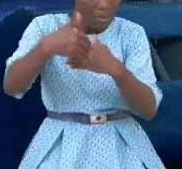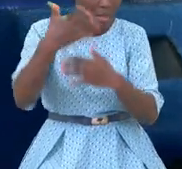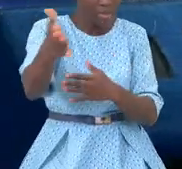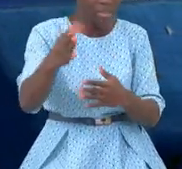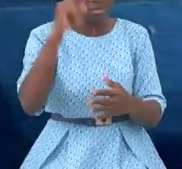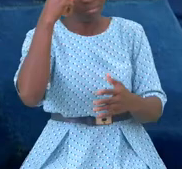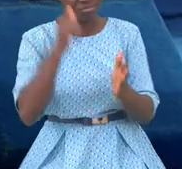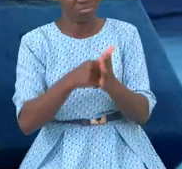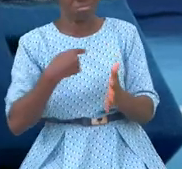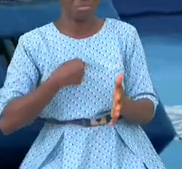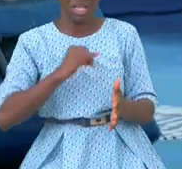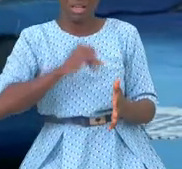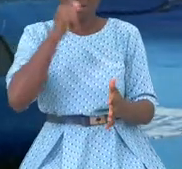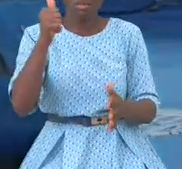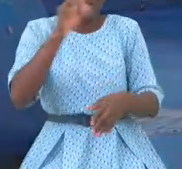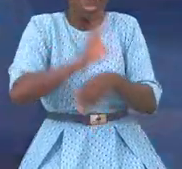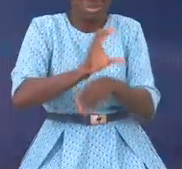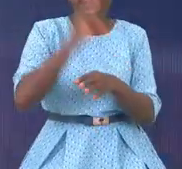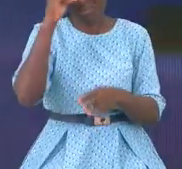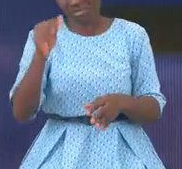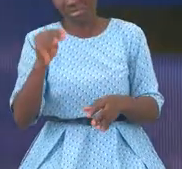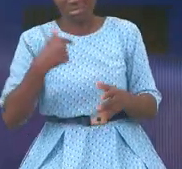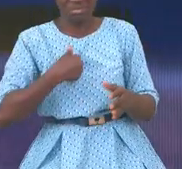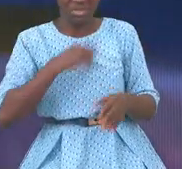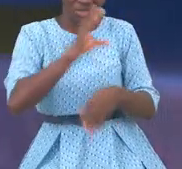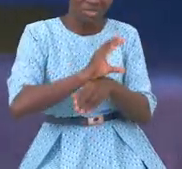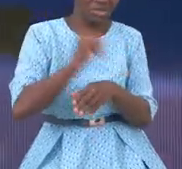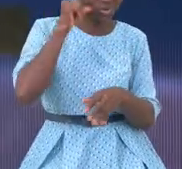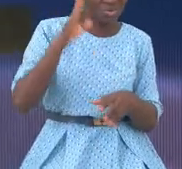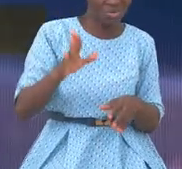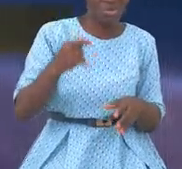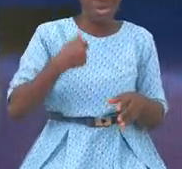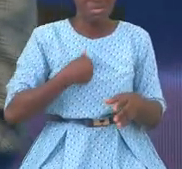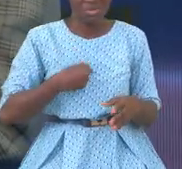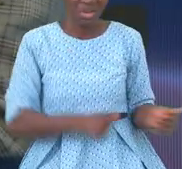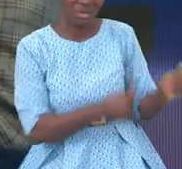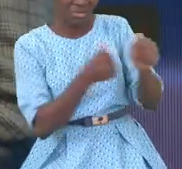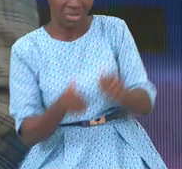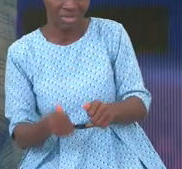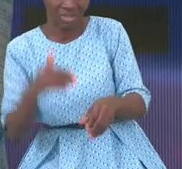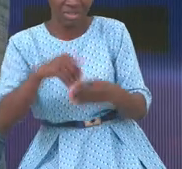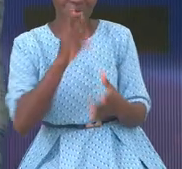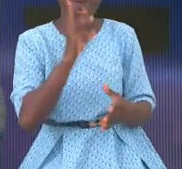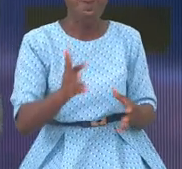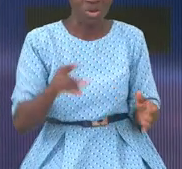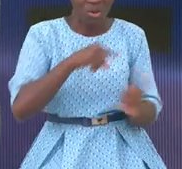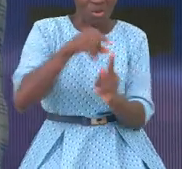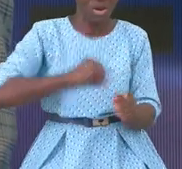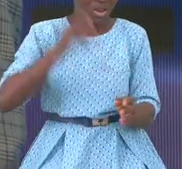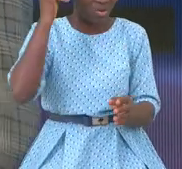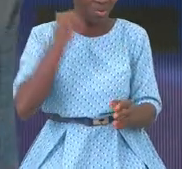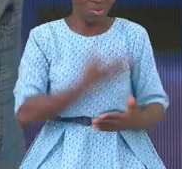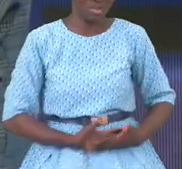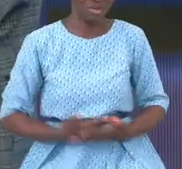I've been baptized as an infant. If you say, I take the Holy Communion, I've gone to Jerusalem, I drank out of